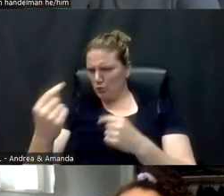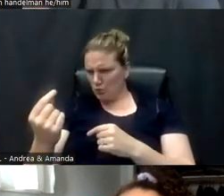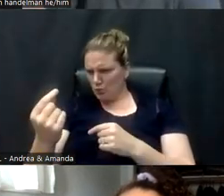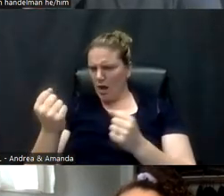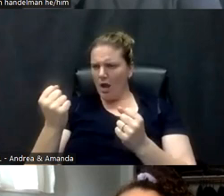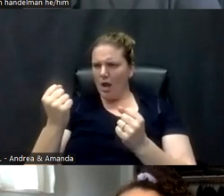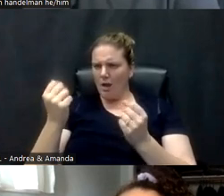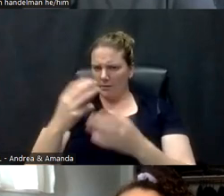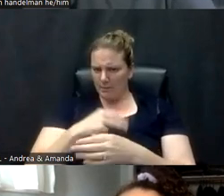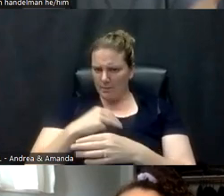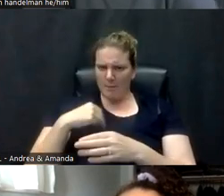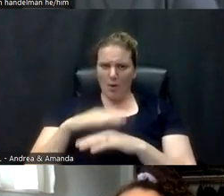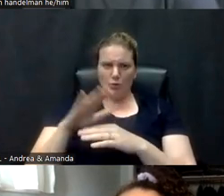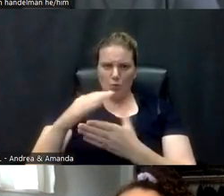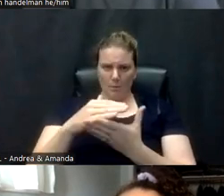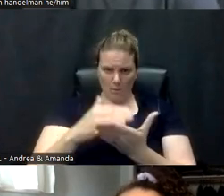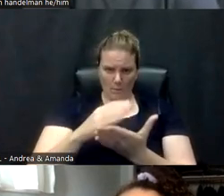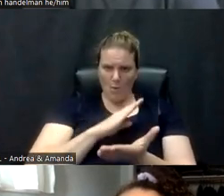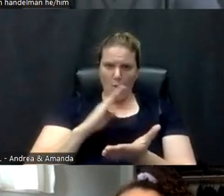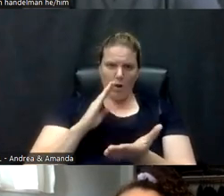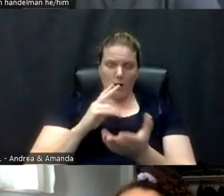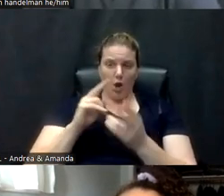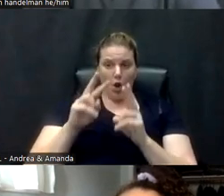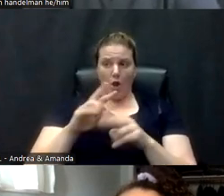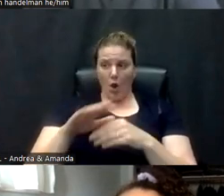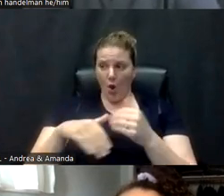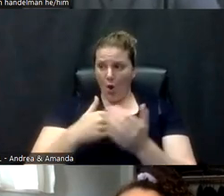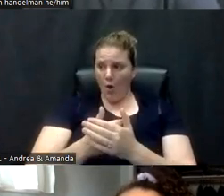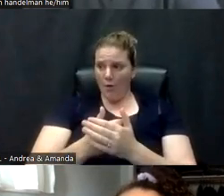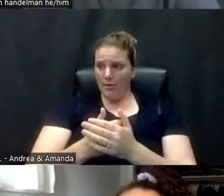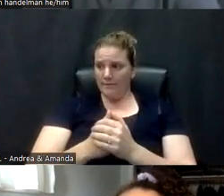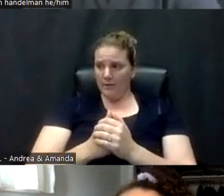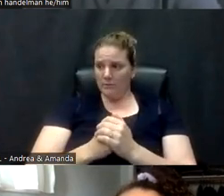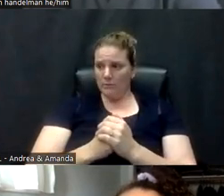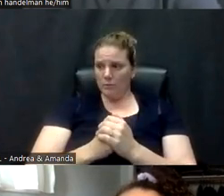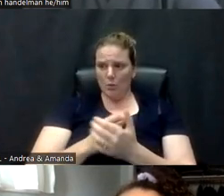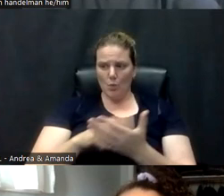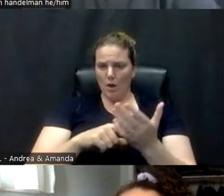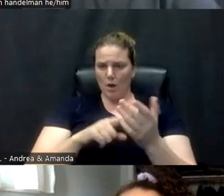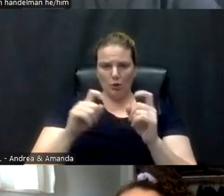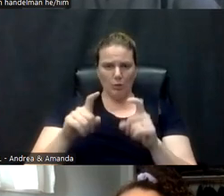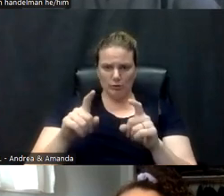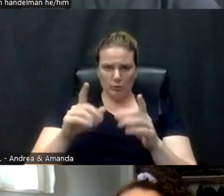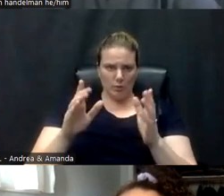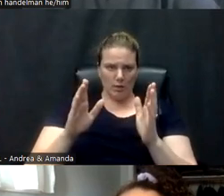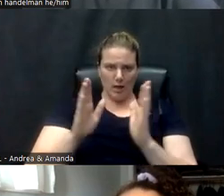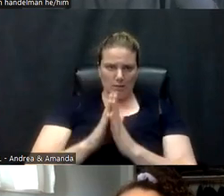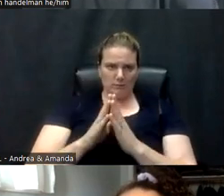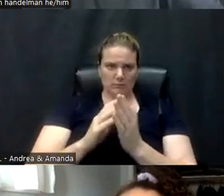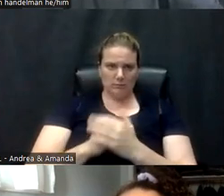how many members are on your board? Because they're looking at all of them. So what are the questions that we're going to ask? And I'm asking